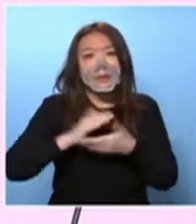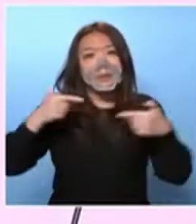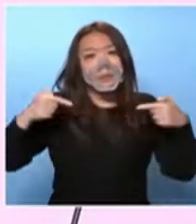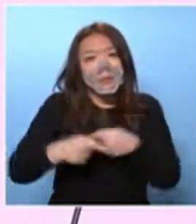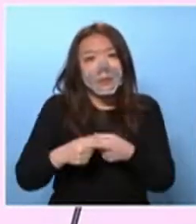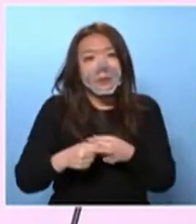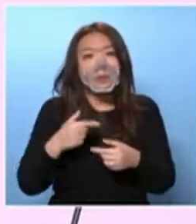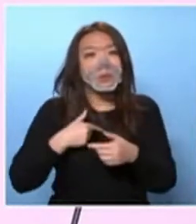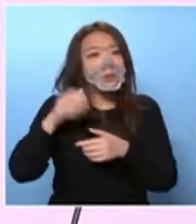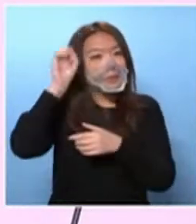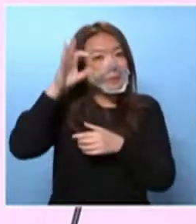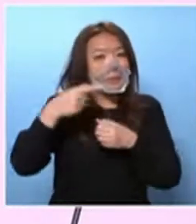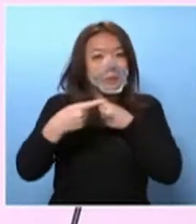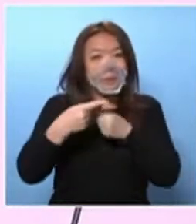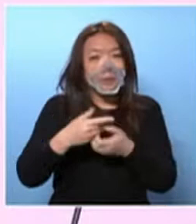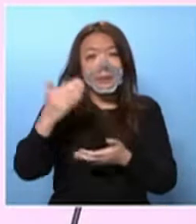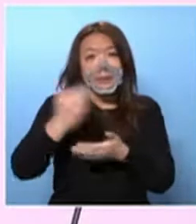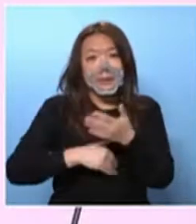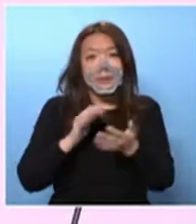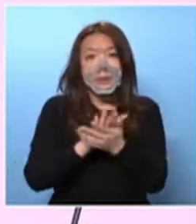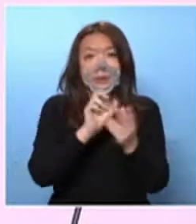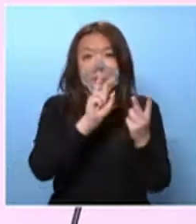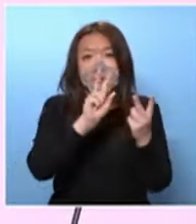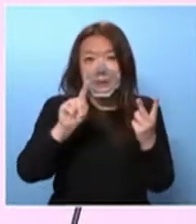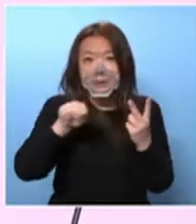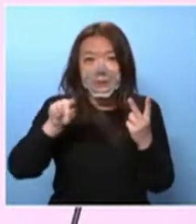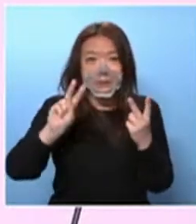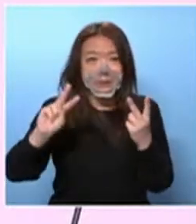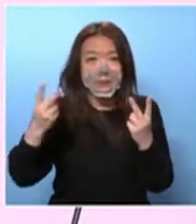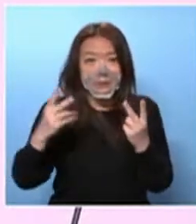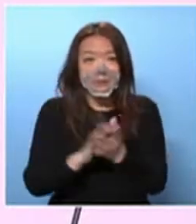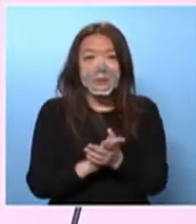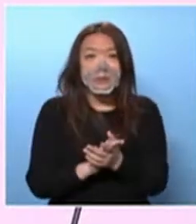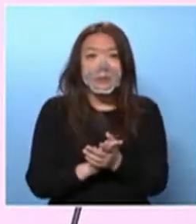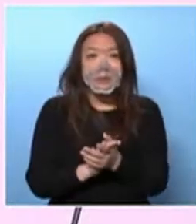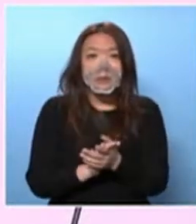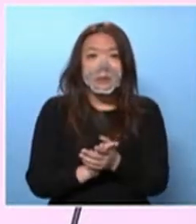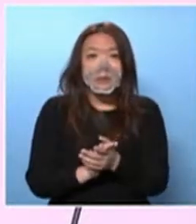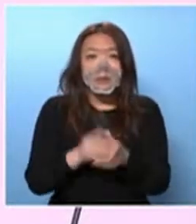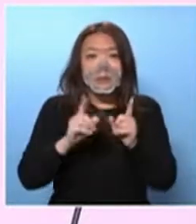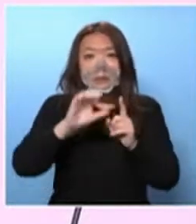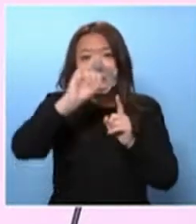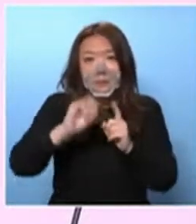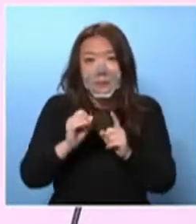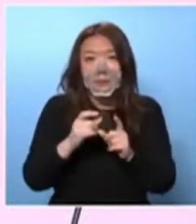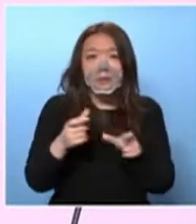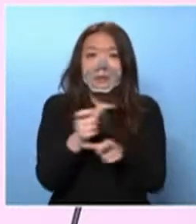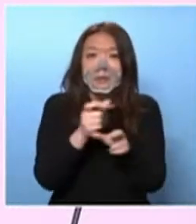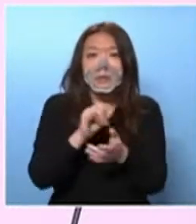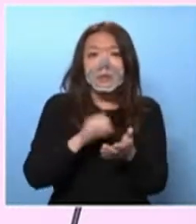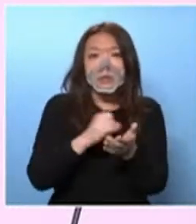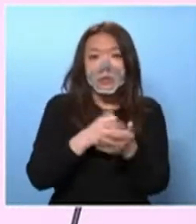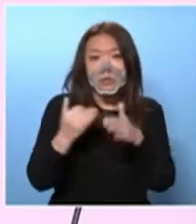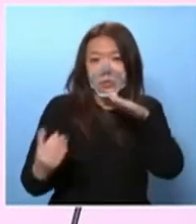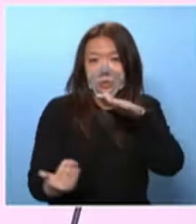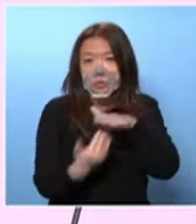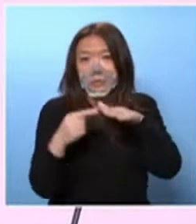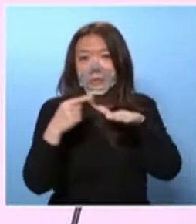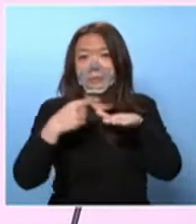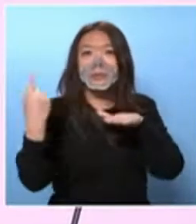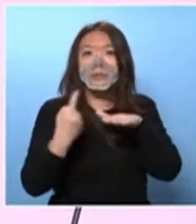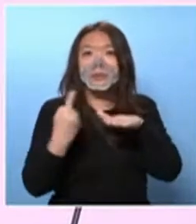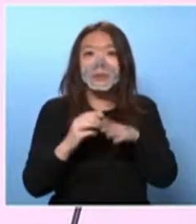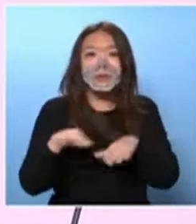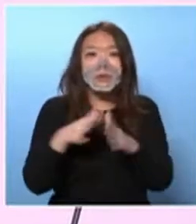For easing the operating pressure of businesses, I propose a reducing profits tax for the year of assessment 2021-22